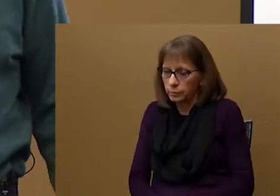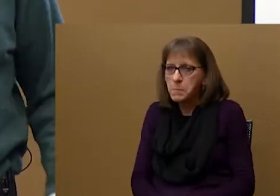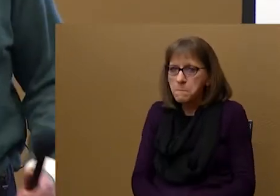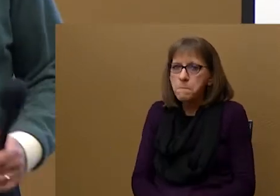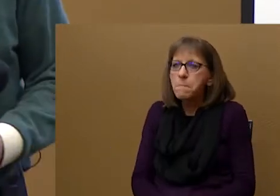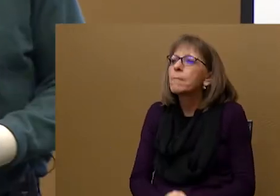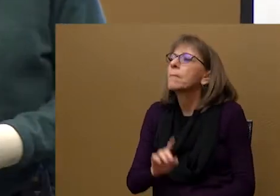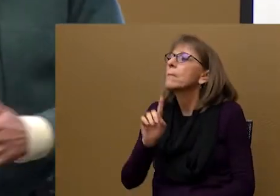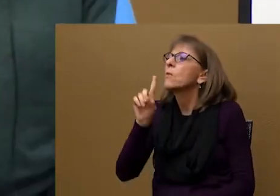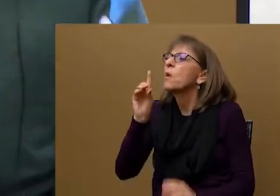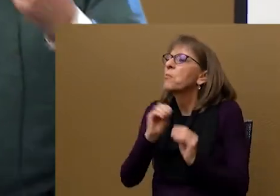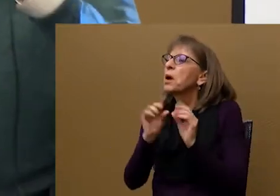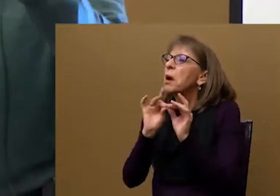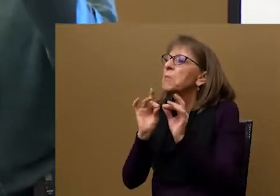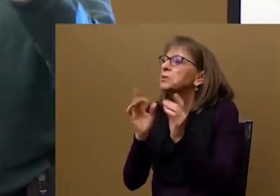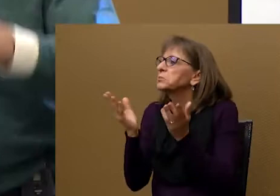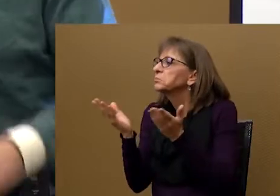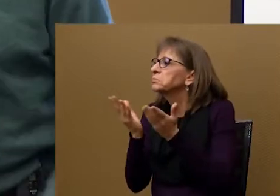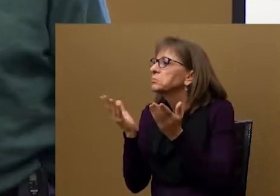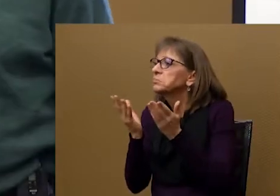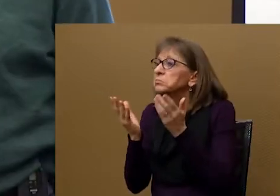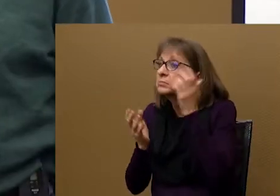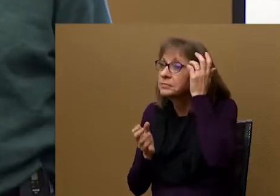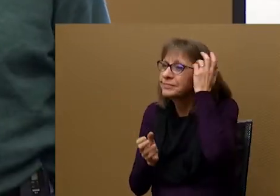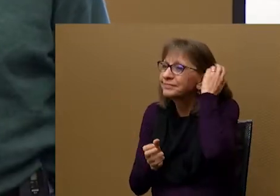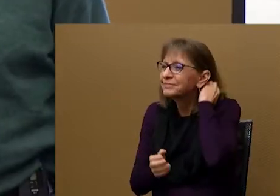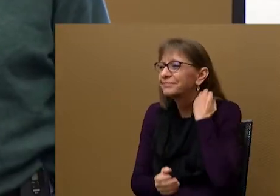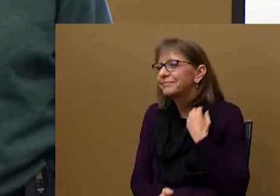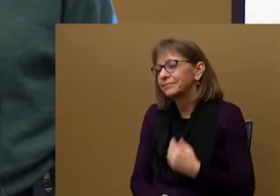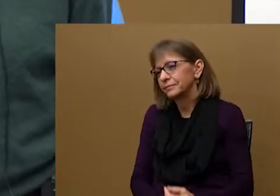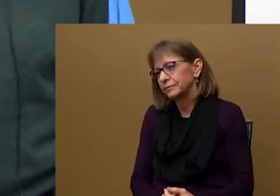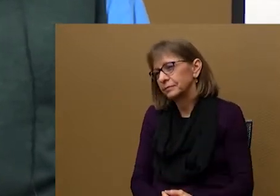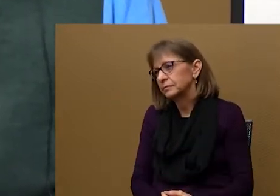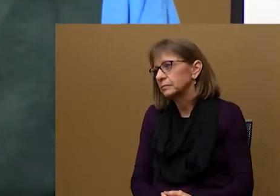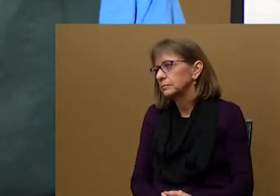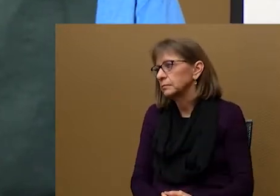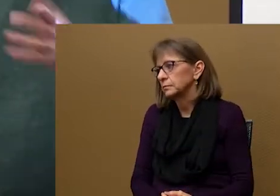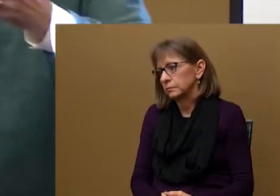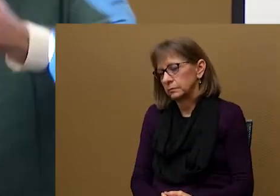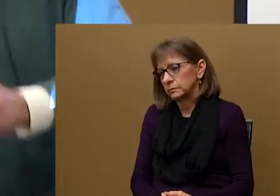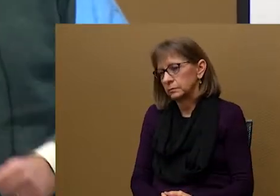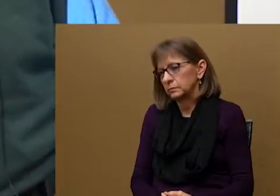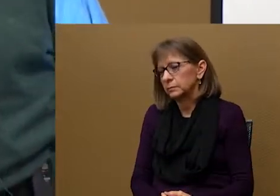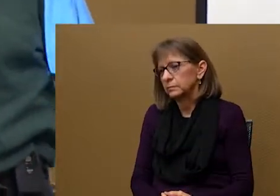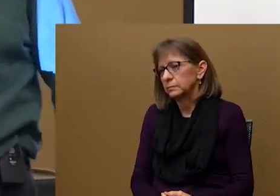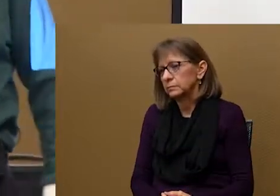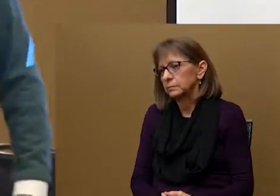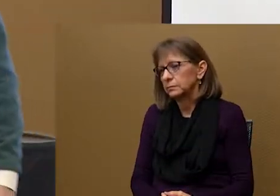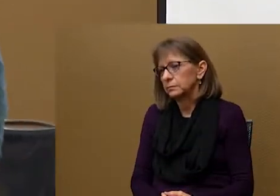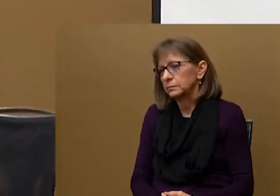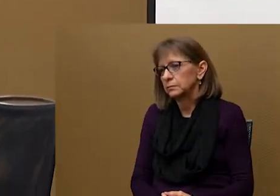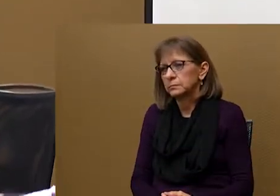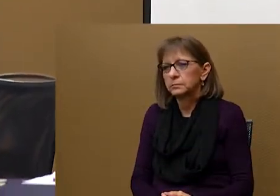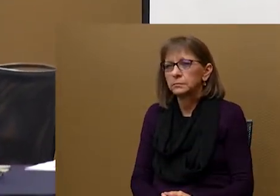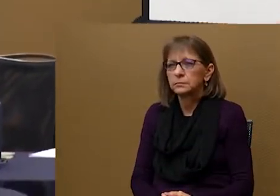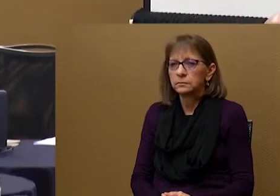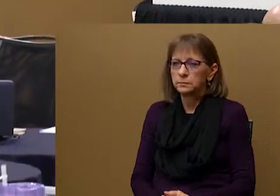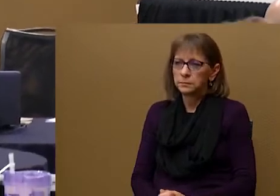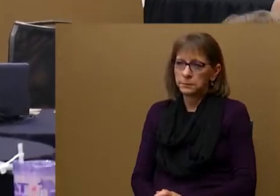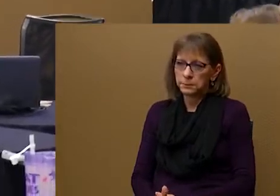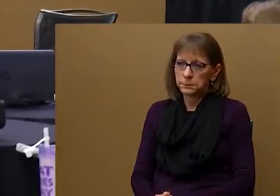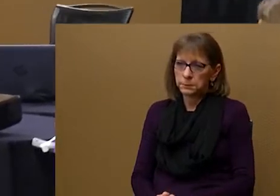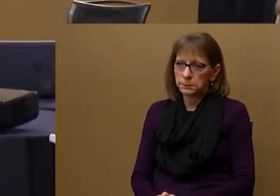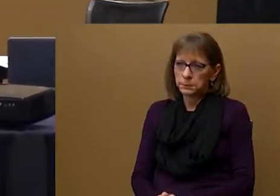about. Thank you. One other comment or question, and then we'll move on. Yes? I need